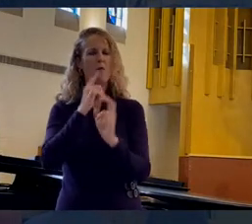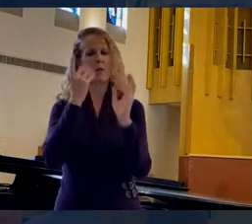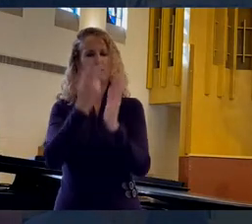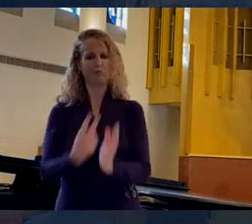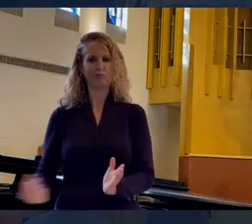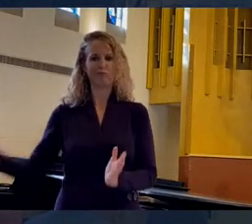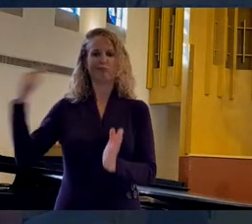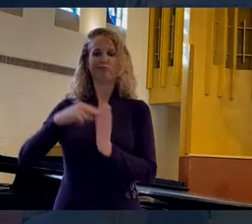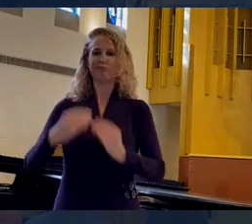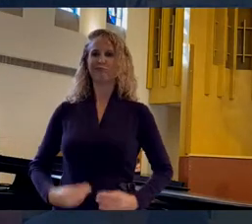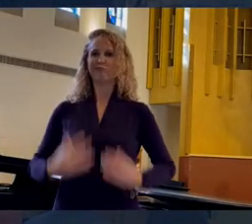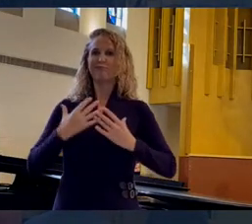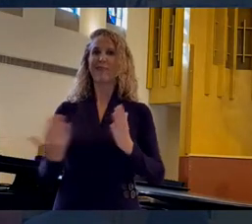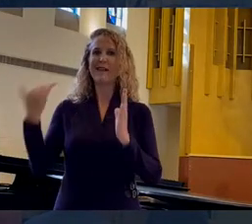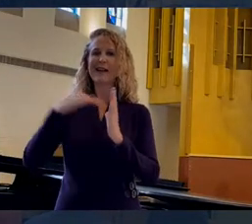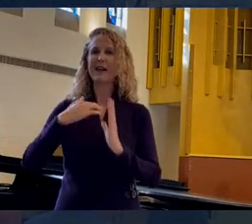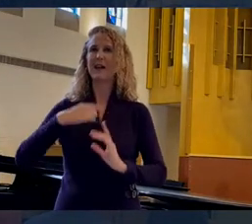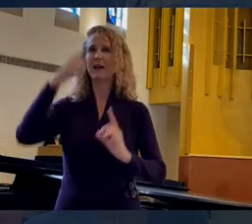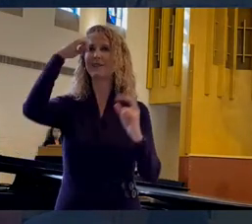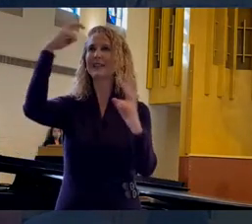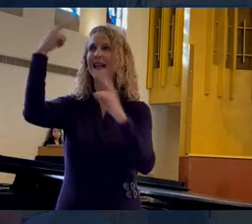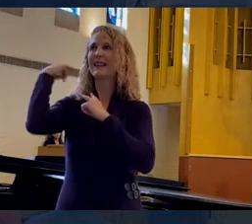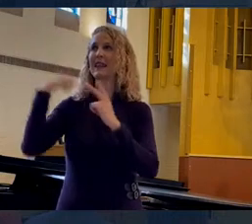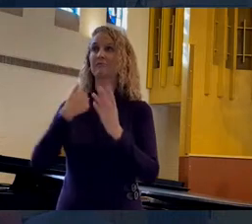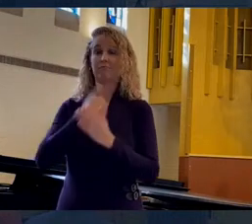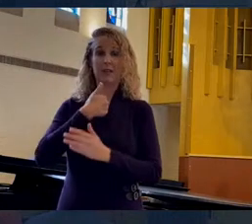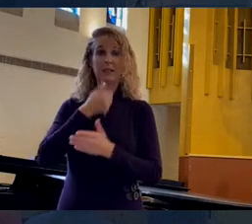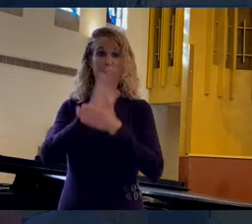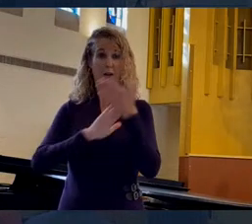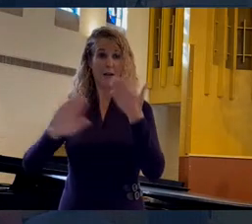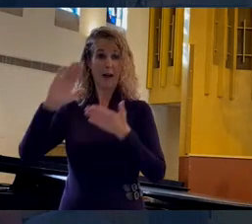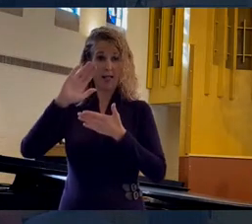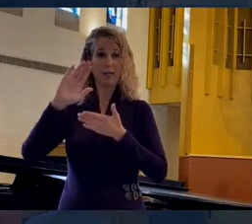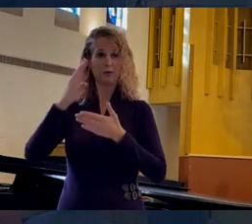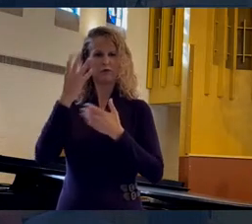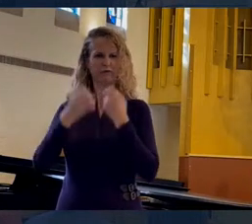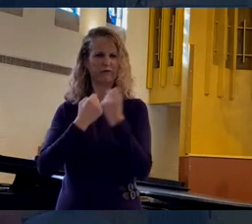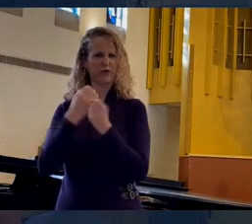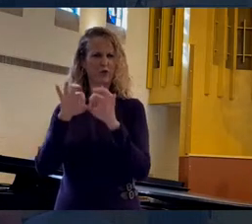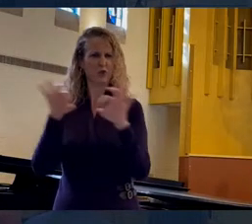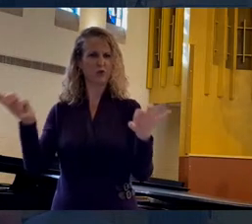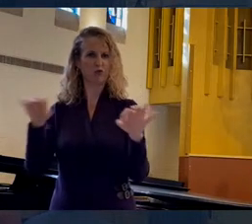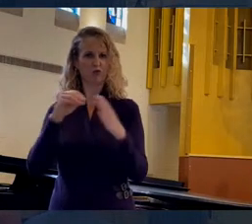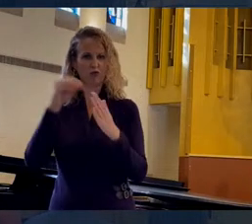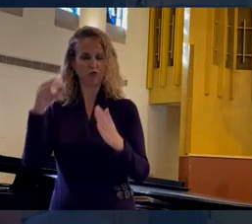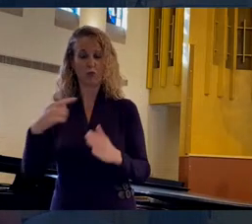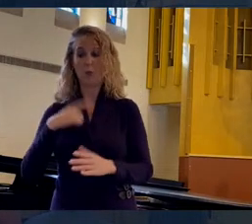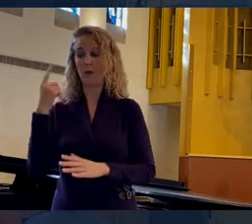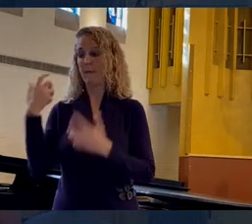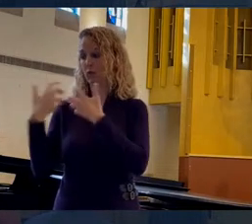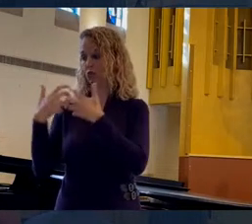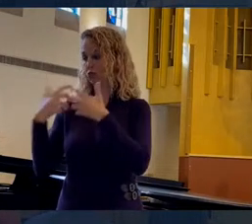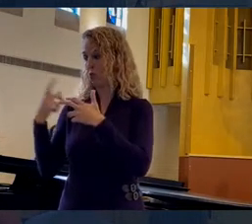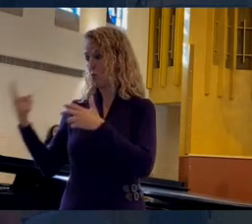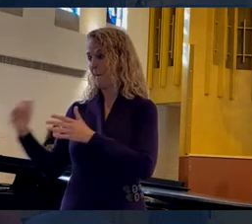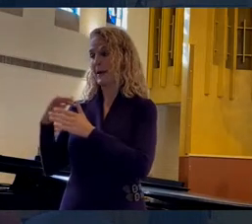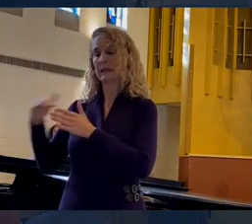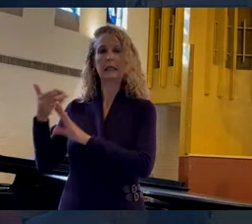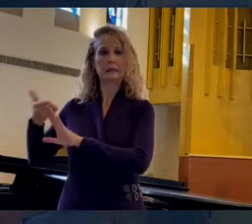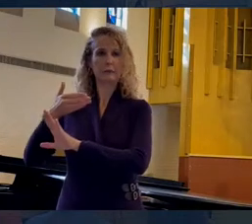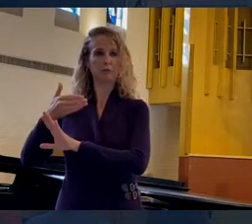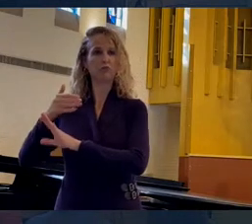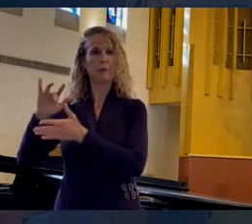to life. It made me recall when I was in college as an undergraduate, one of my roommates was studying